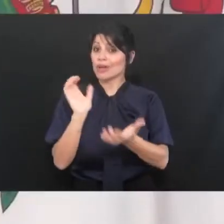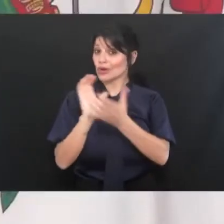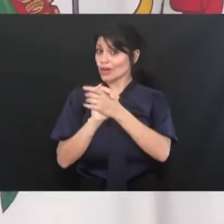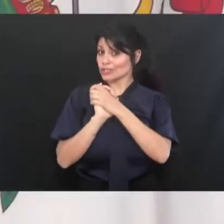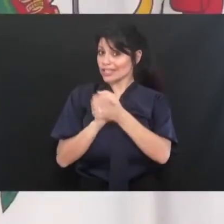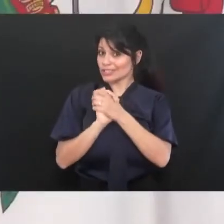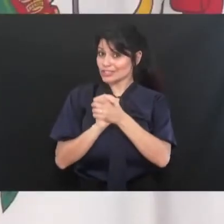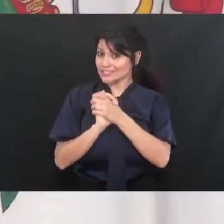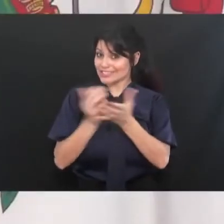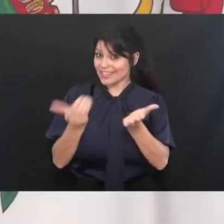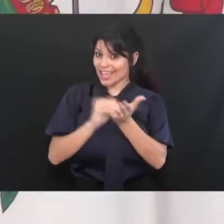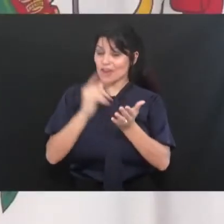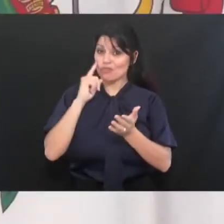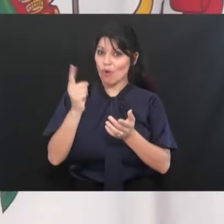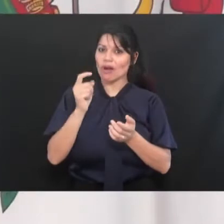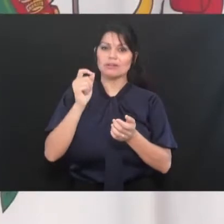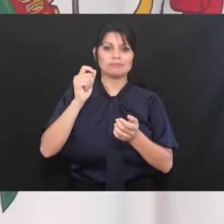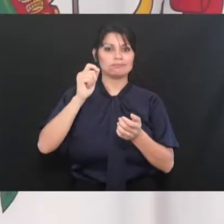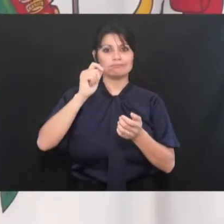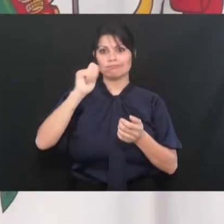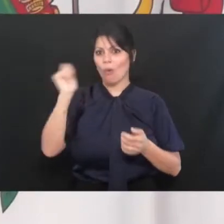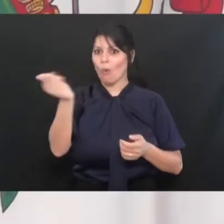congratulations again to all the folks at